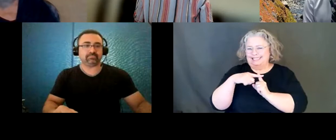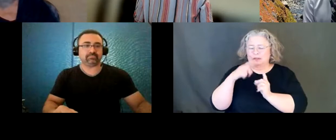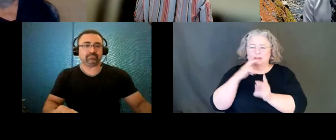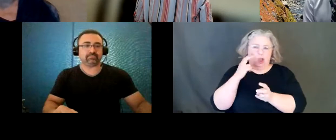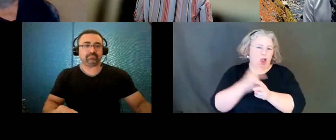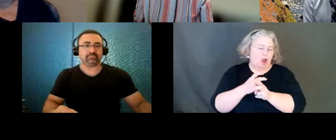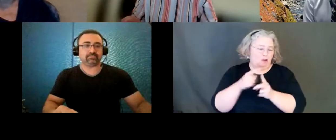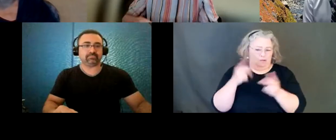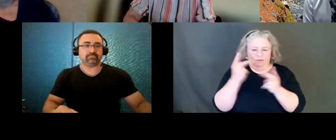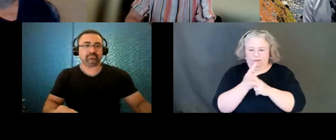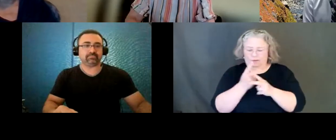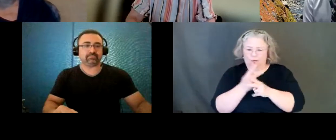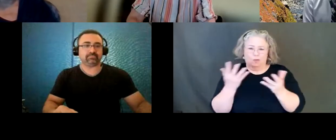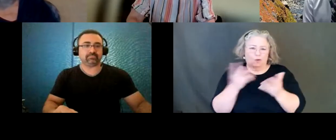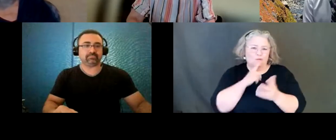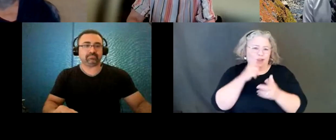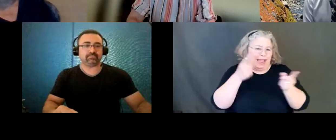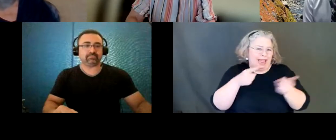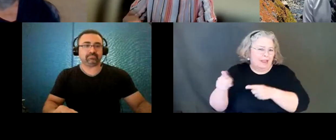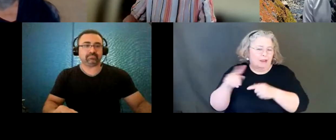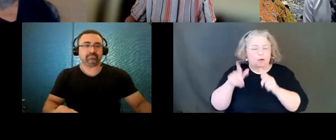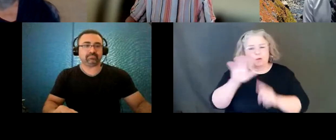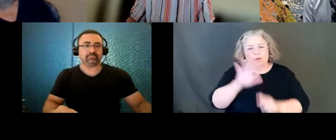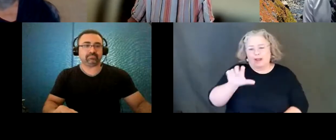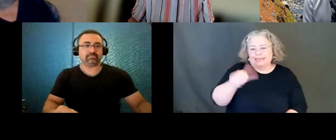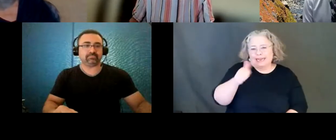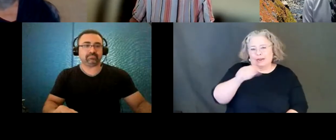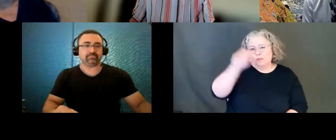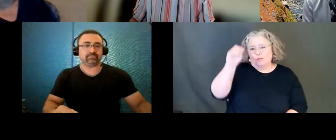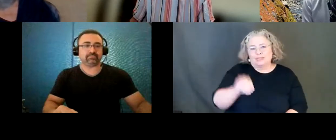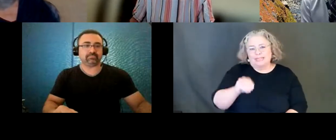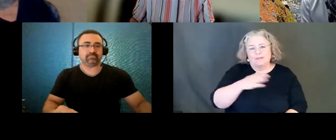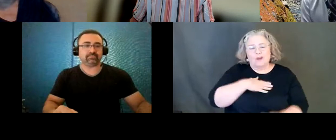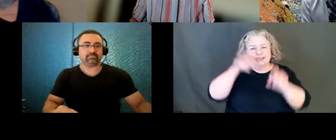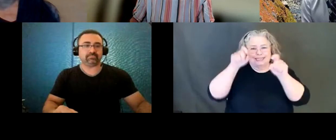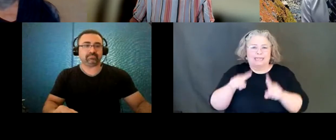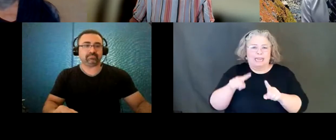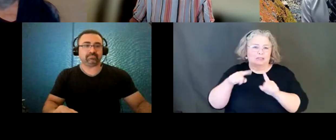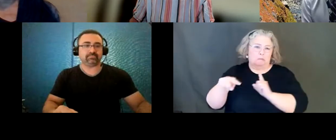what's going on. About 10% of our tests are positive.